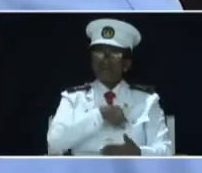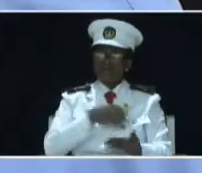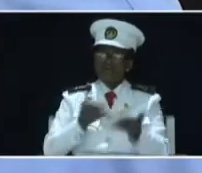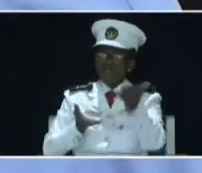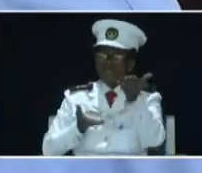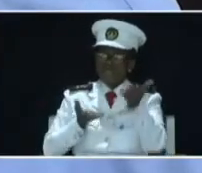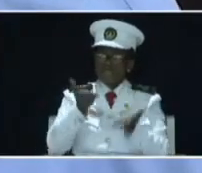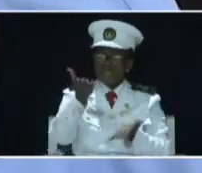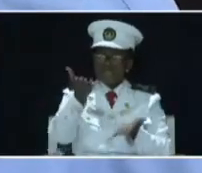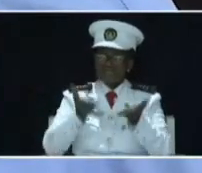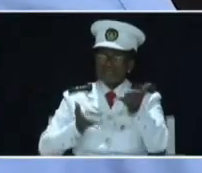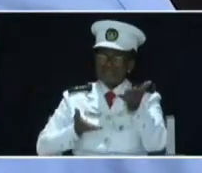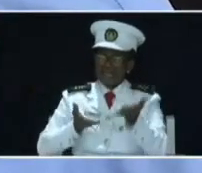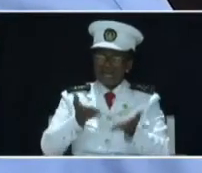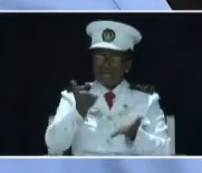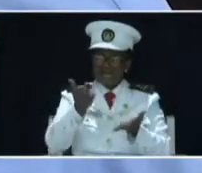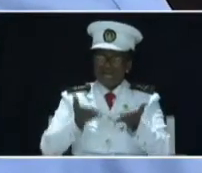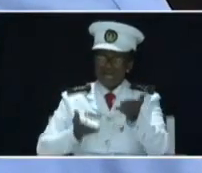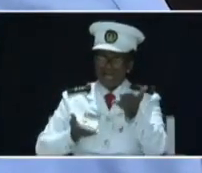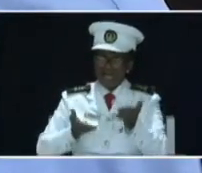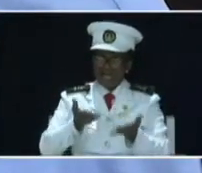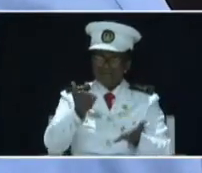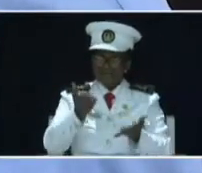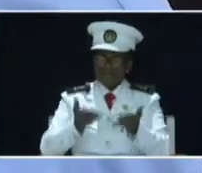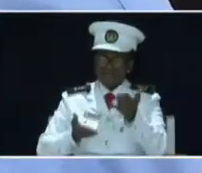we serve.